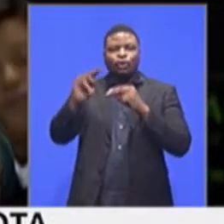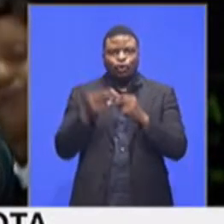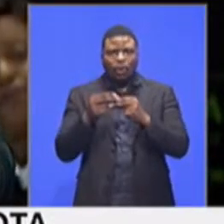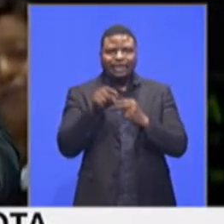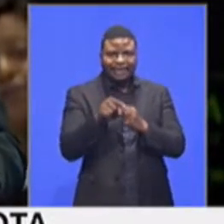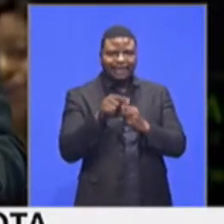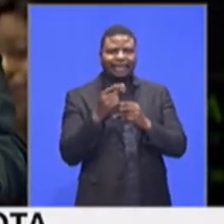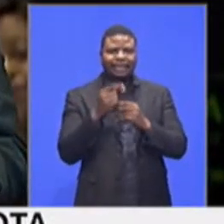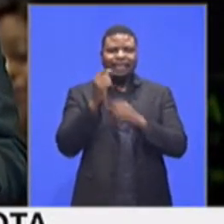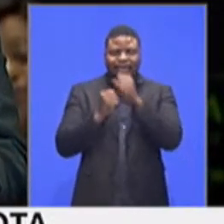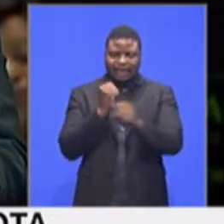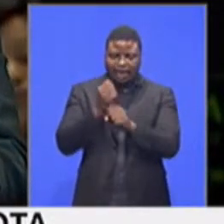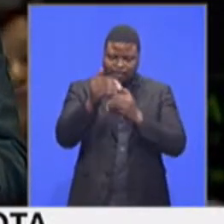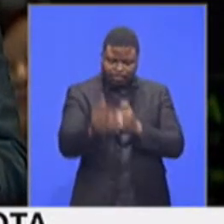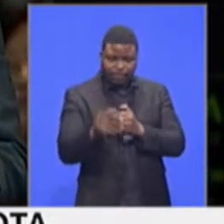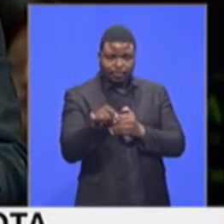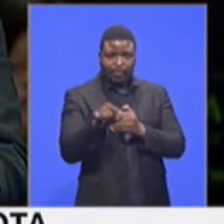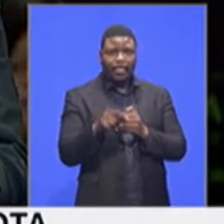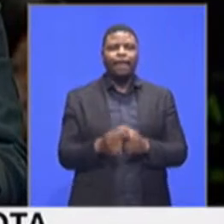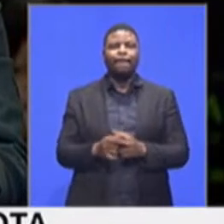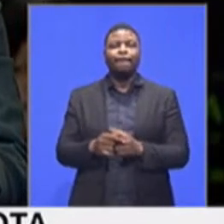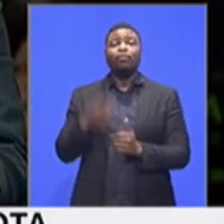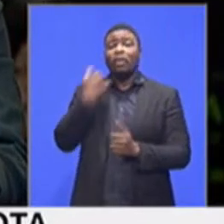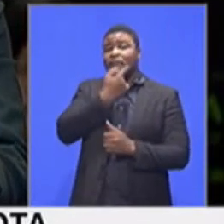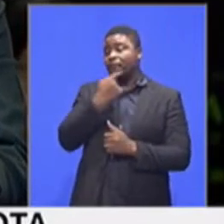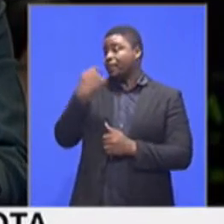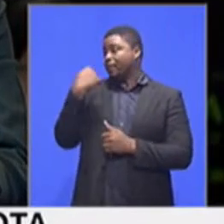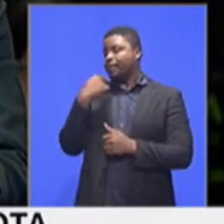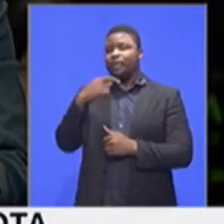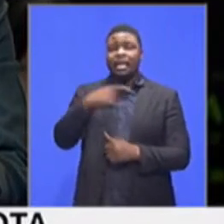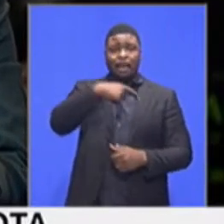As announced by the President,